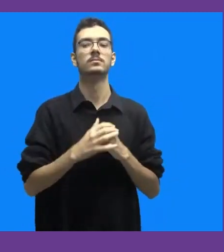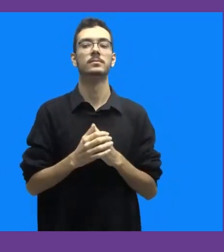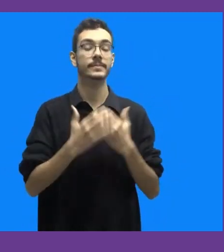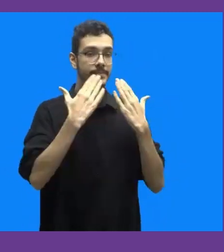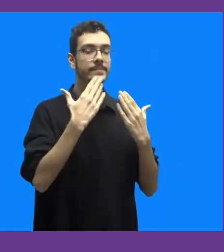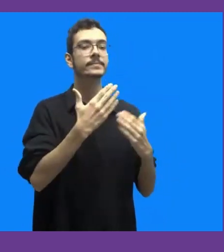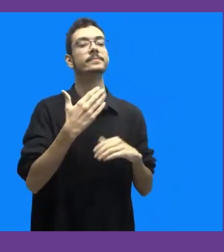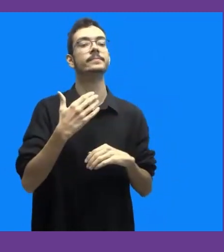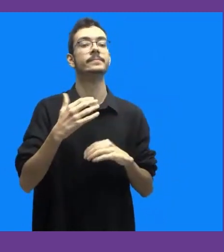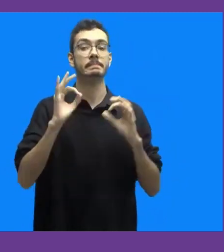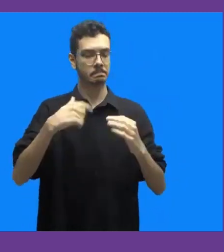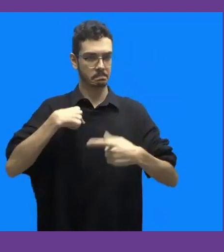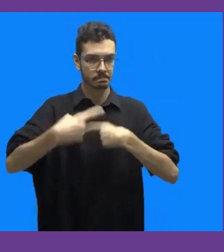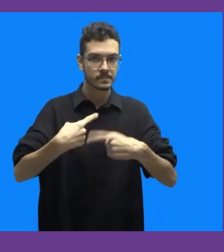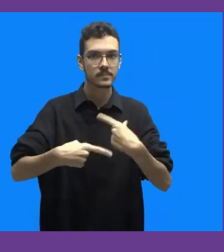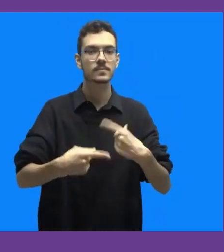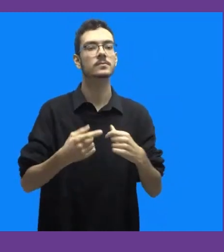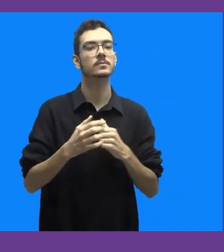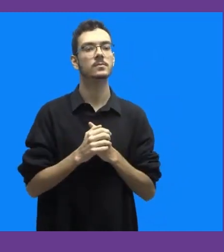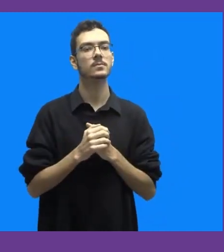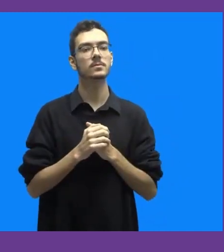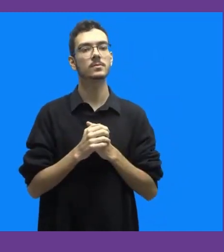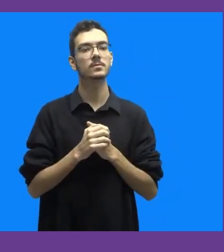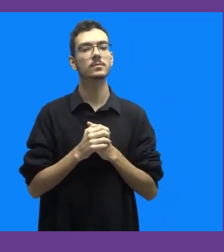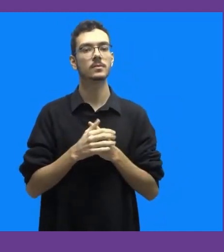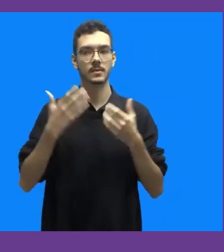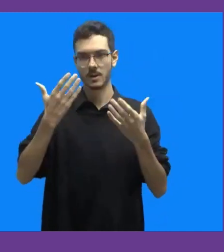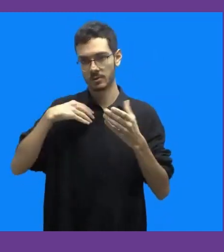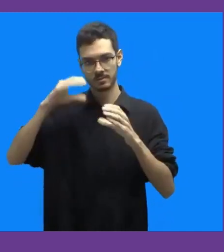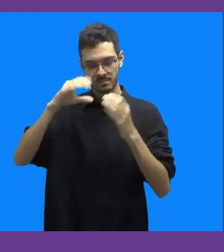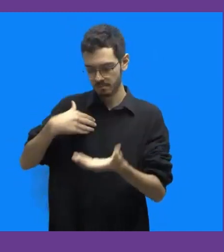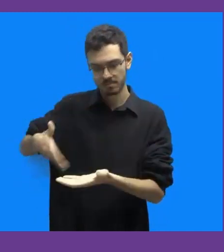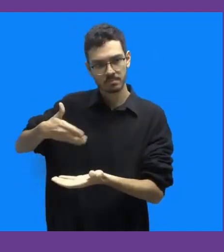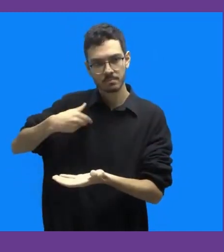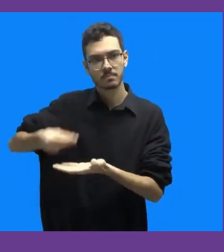notes, to continue with Alice. And Alice, I would like